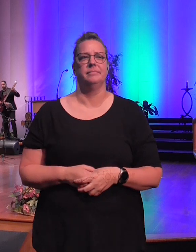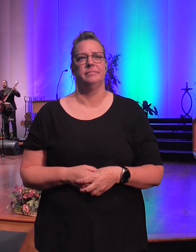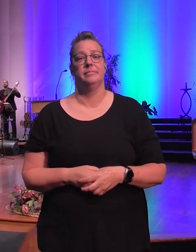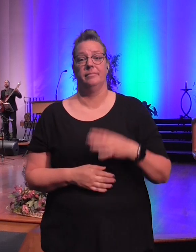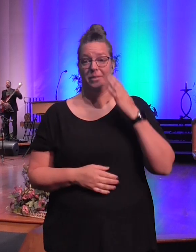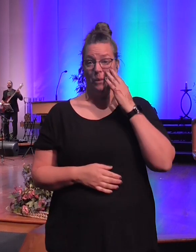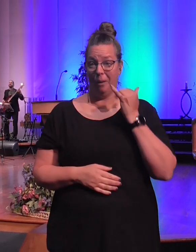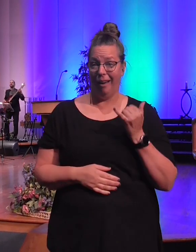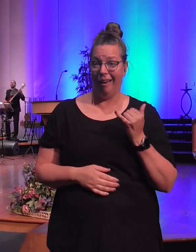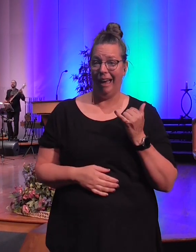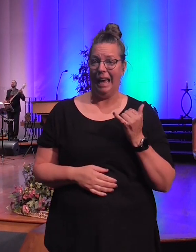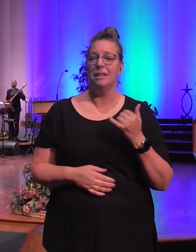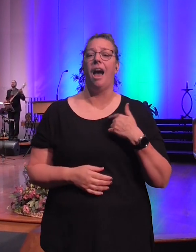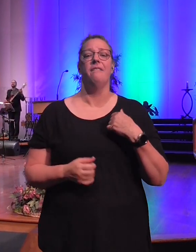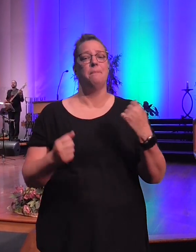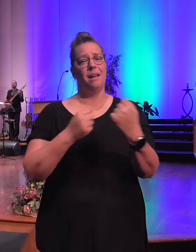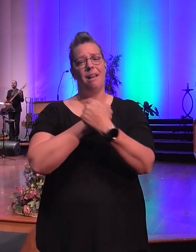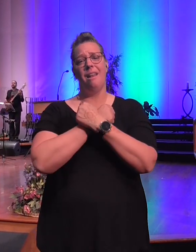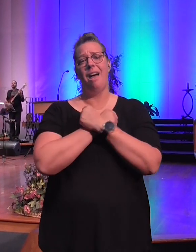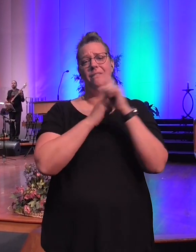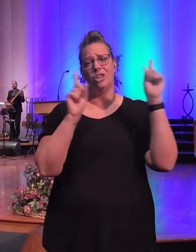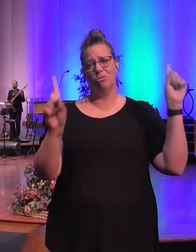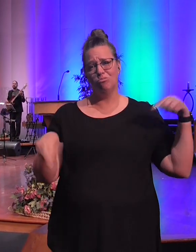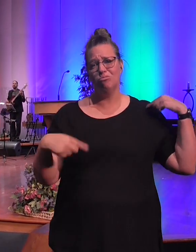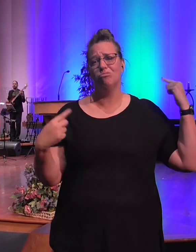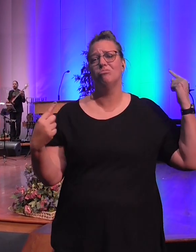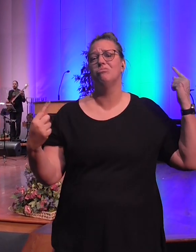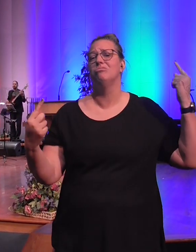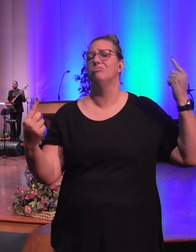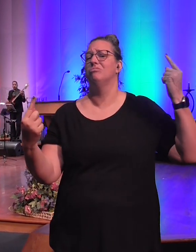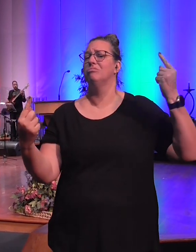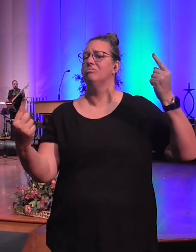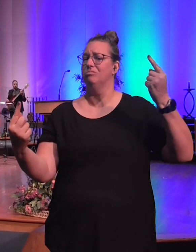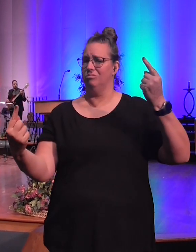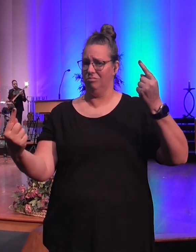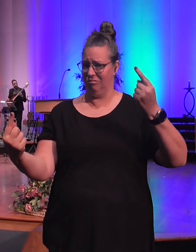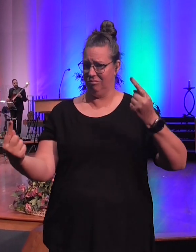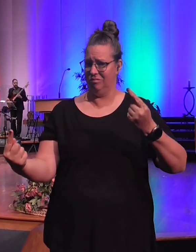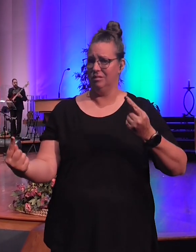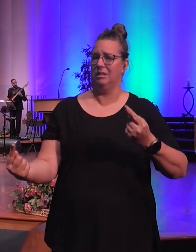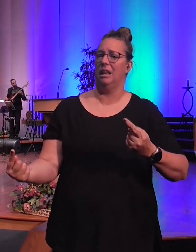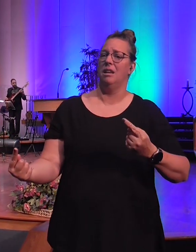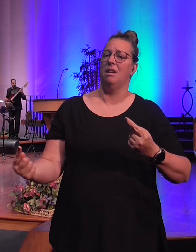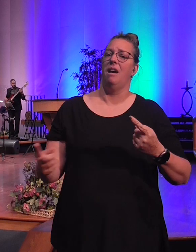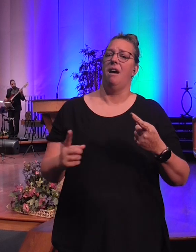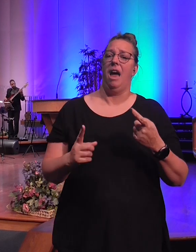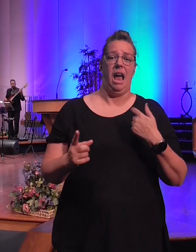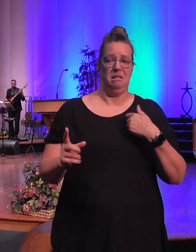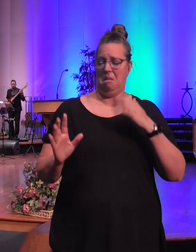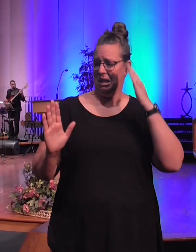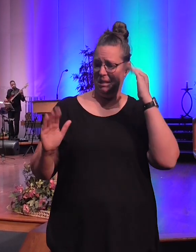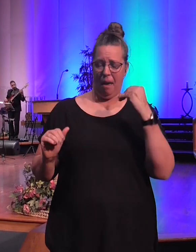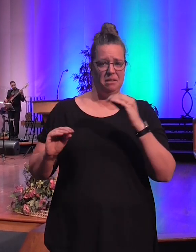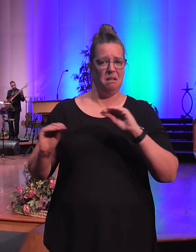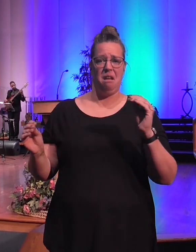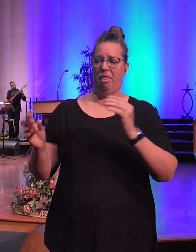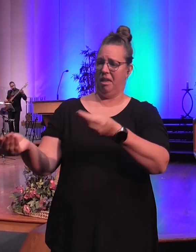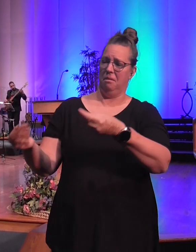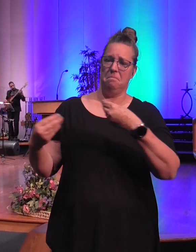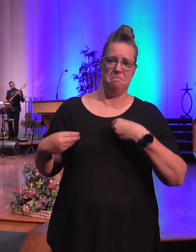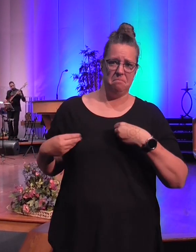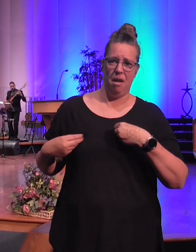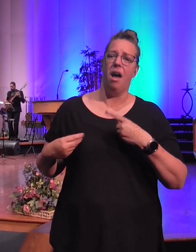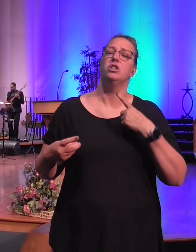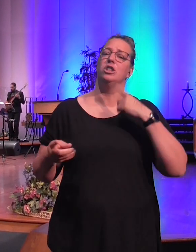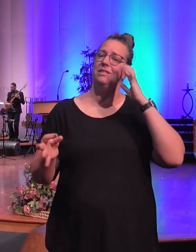'Cause I've been loving you for such a long, long time, expecting nothing in return, just for you to have a little